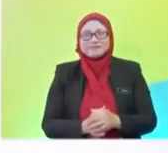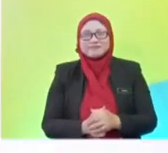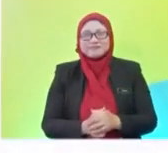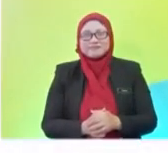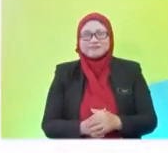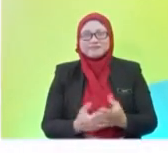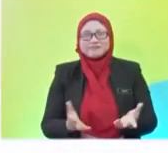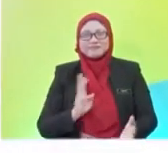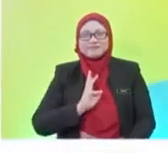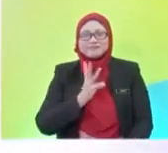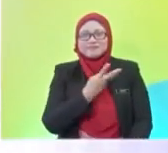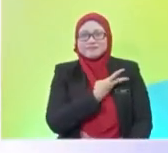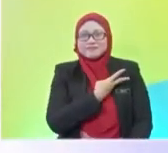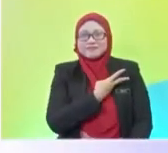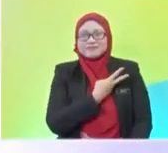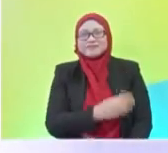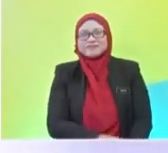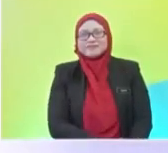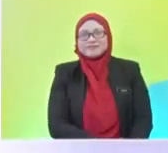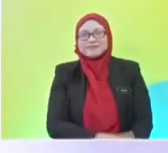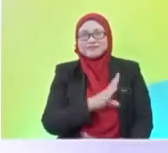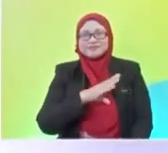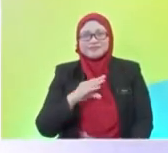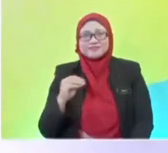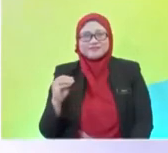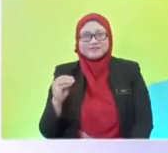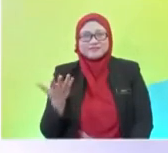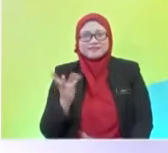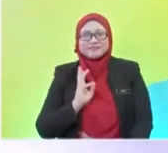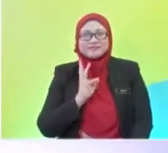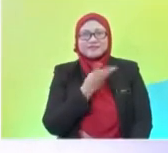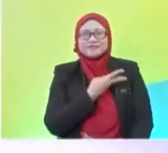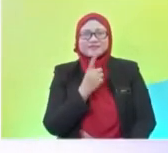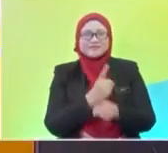point. We. And? We.